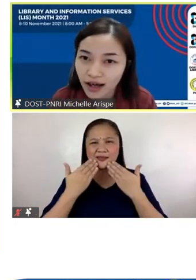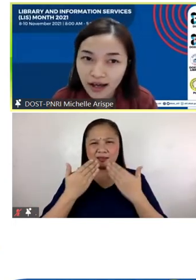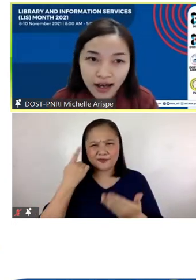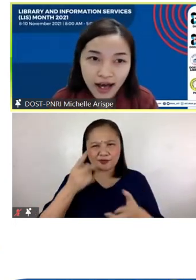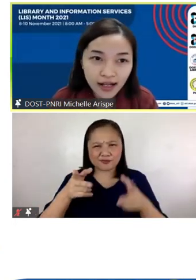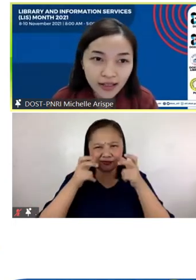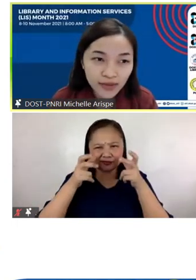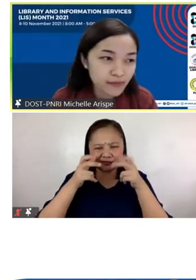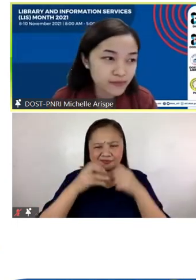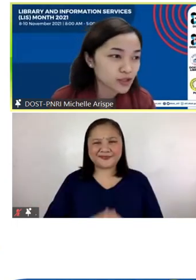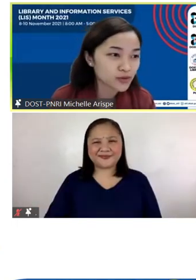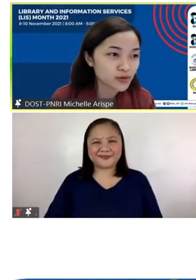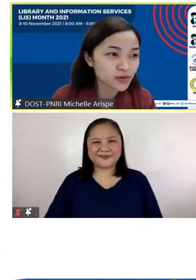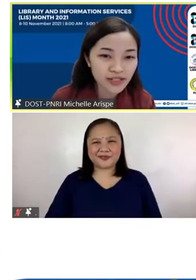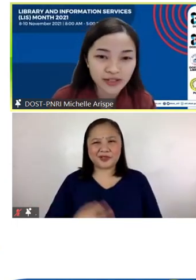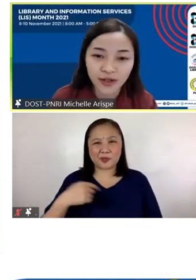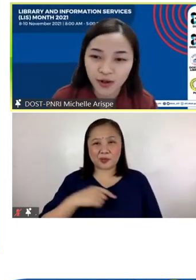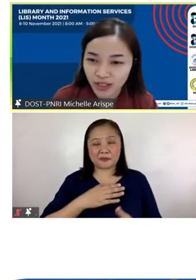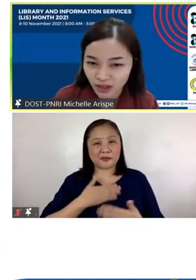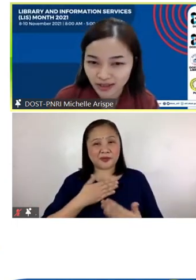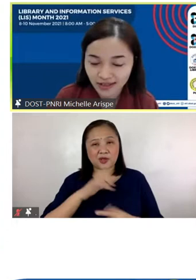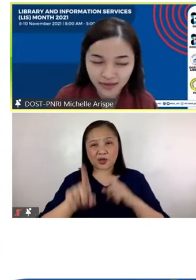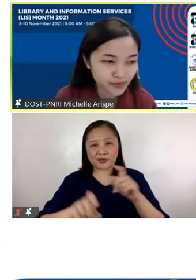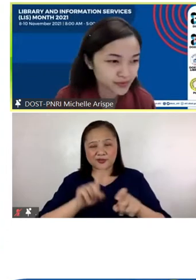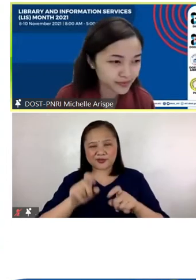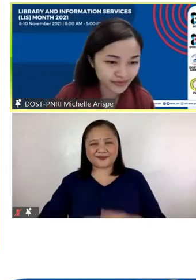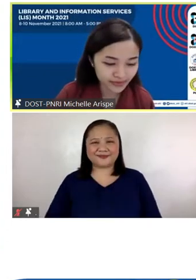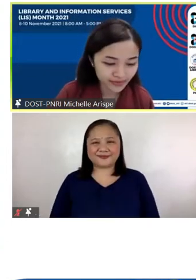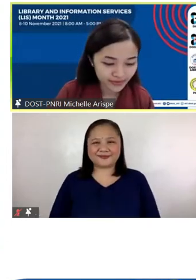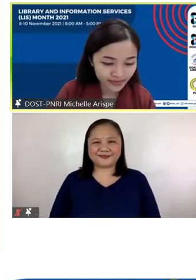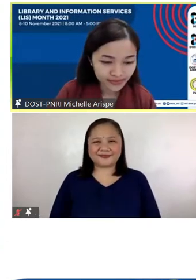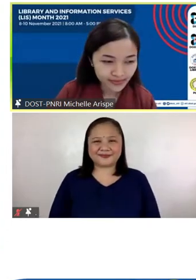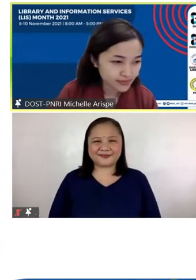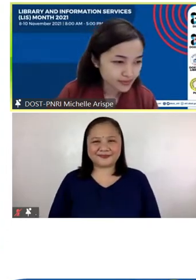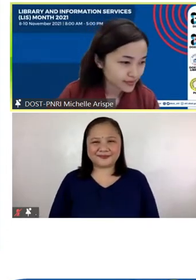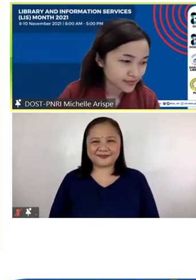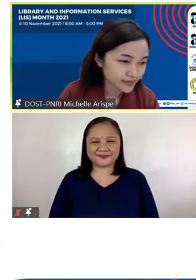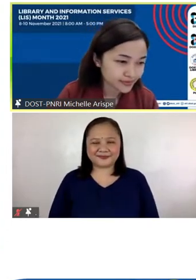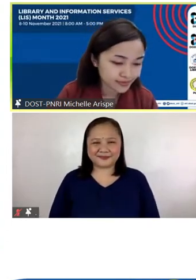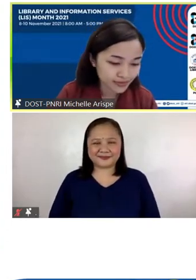And I'll be happy to answer your questions.